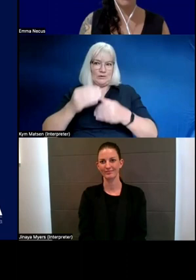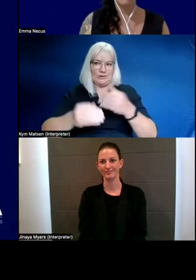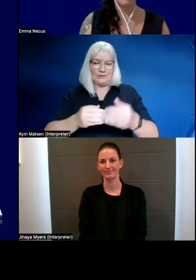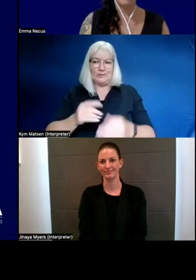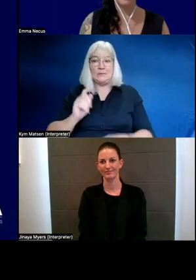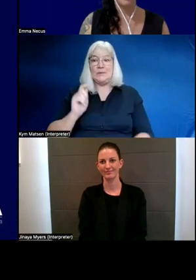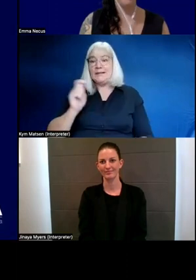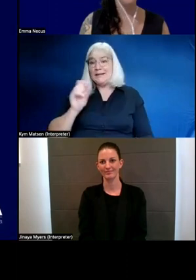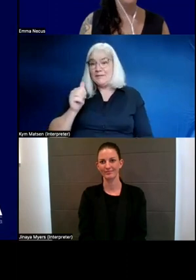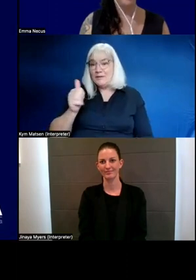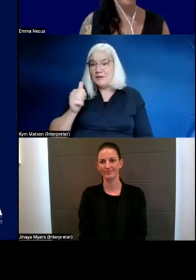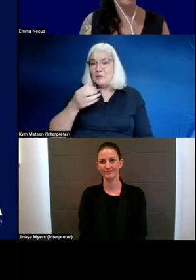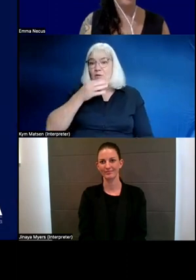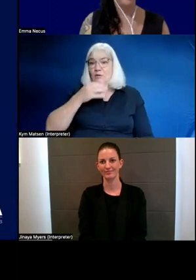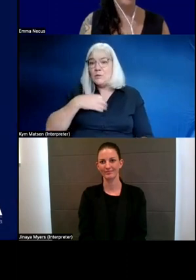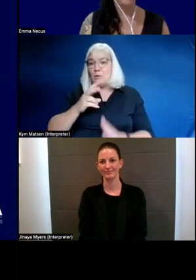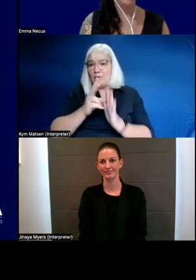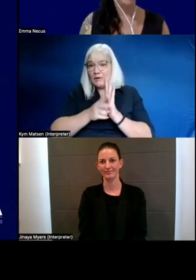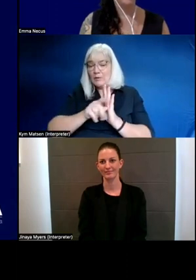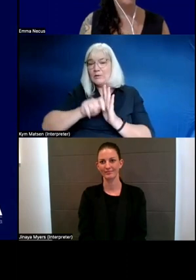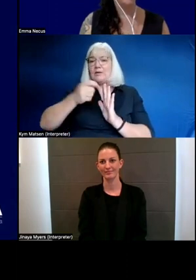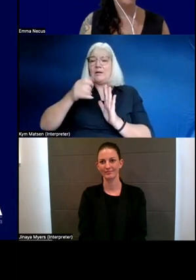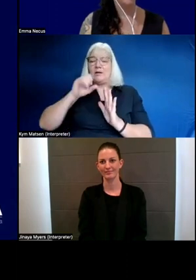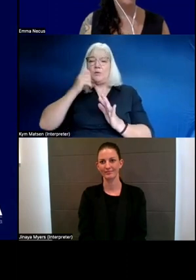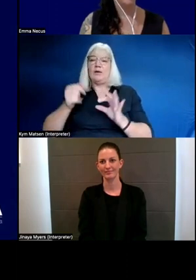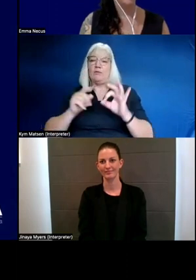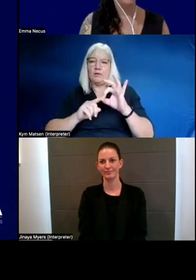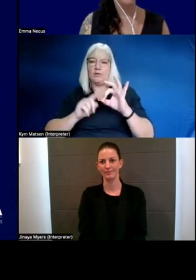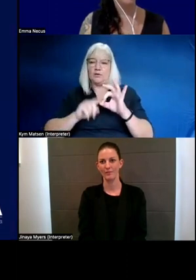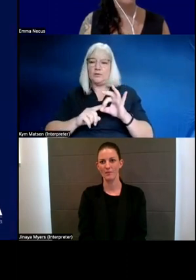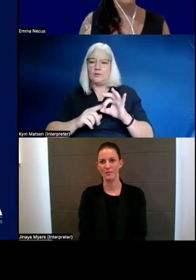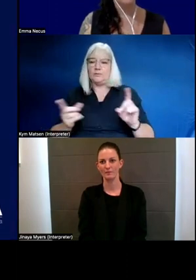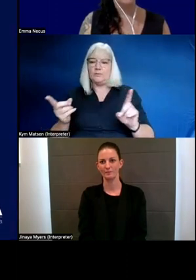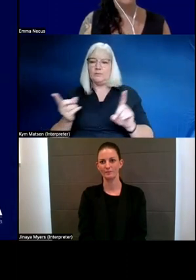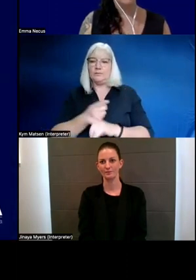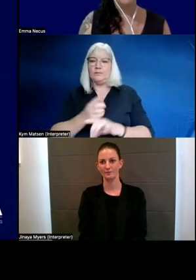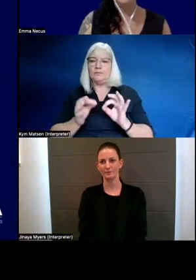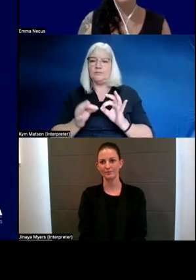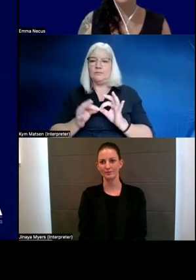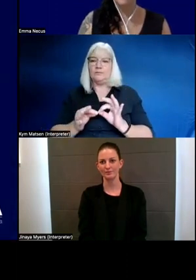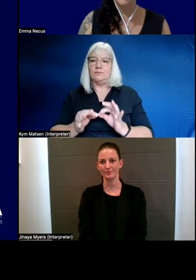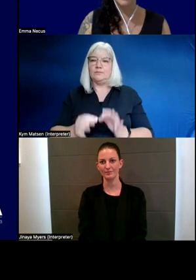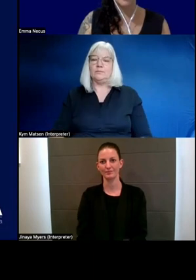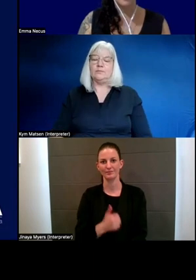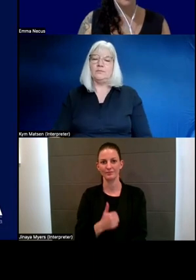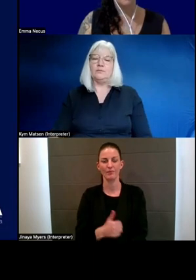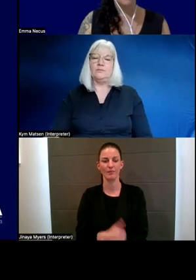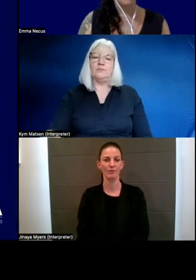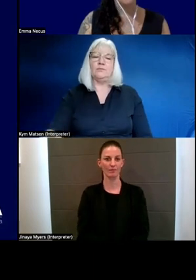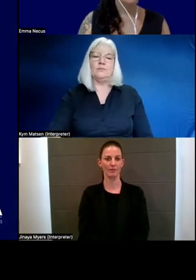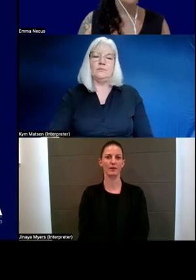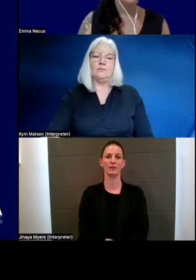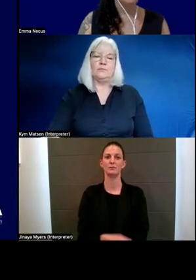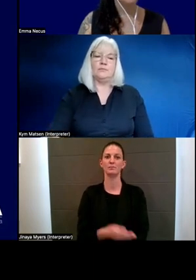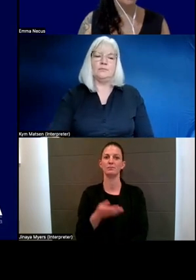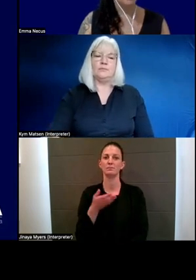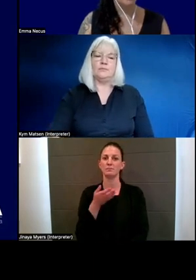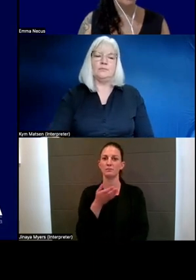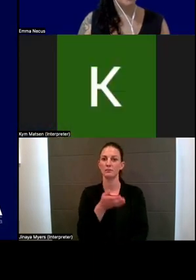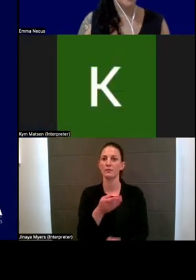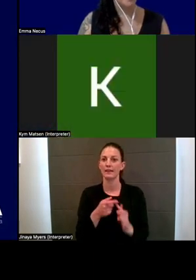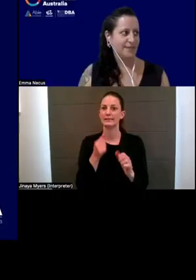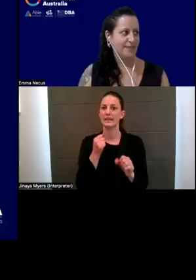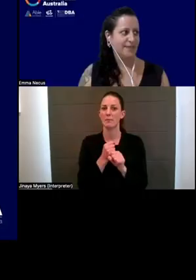we'll go to questions. This is an example of Bella's